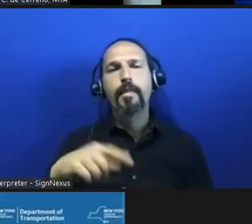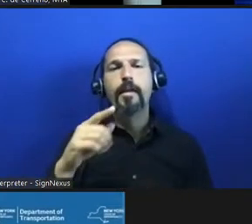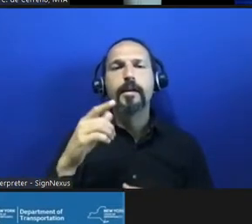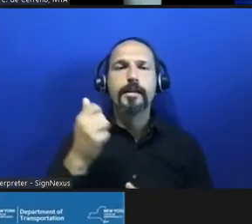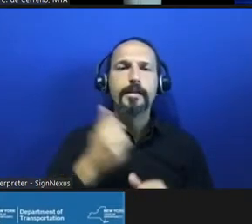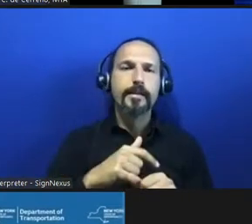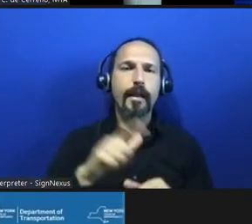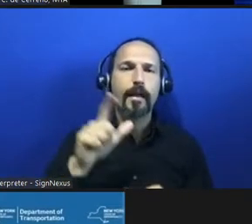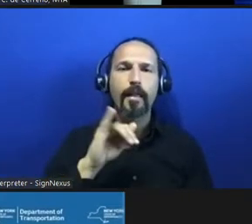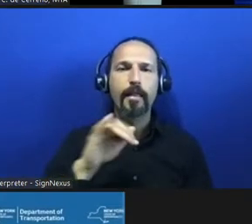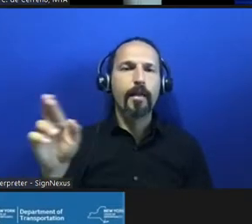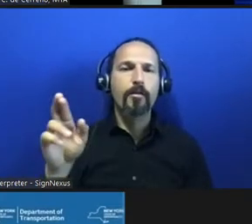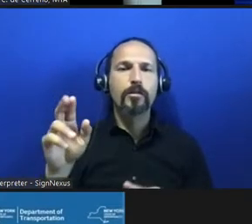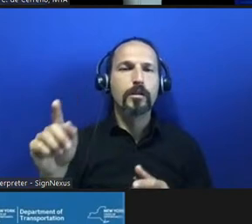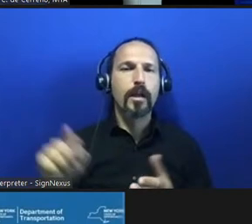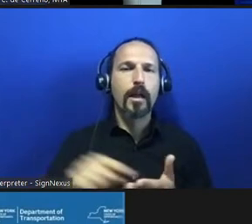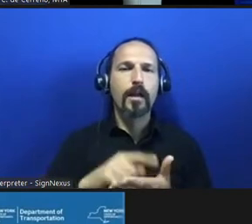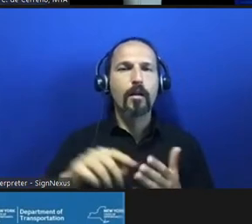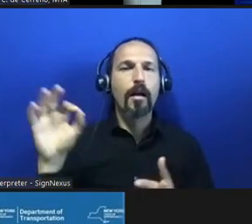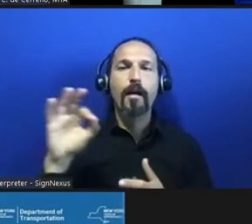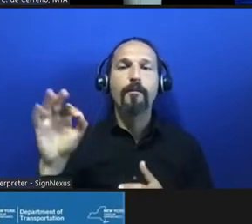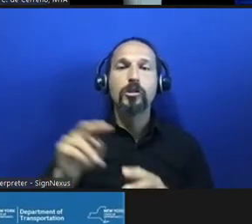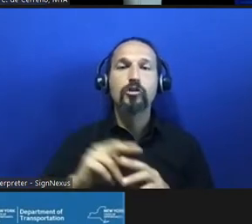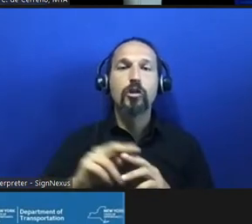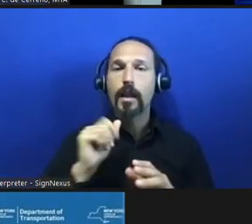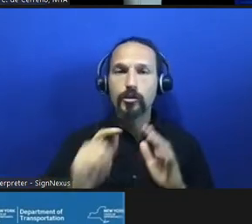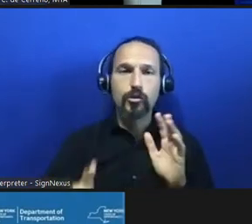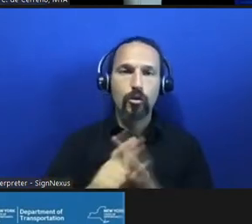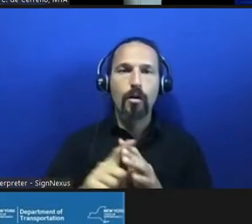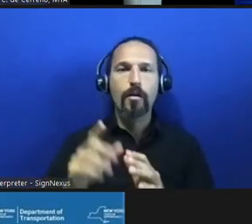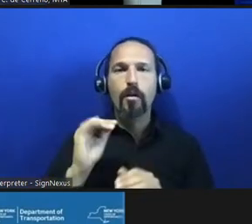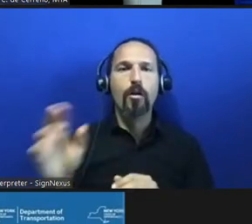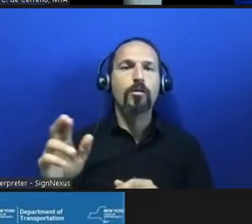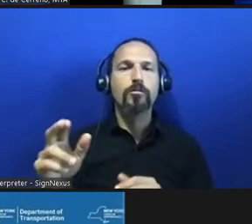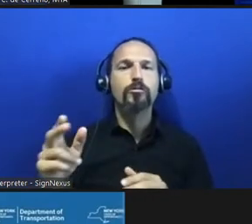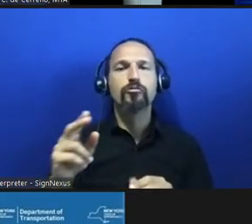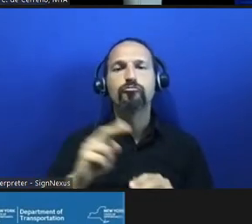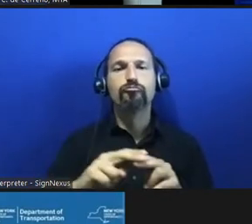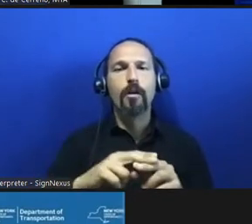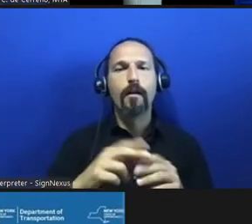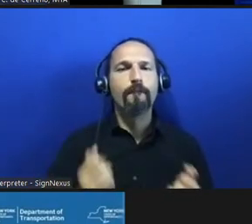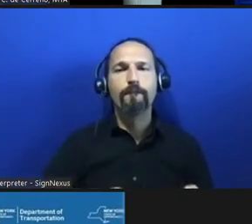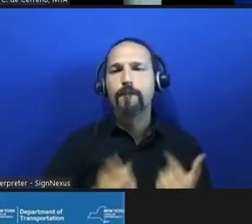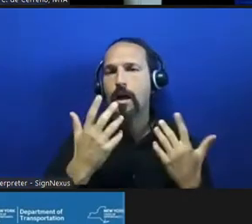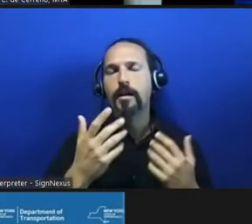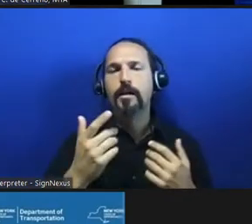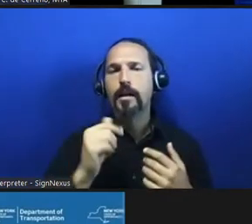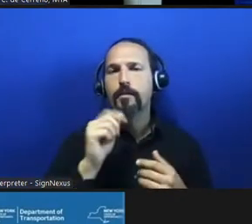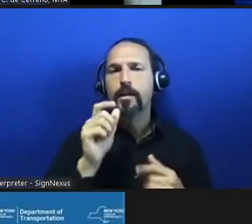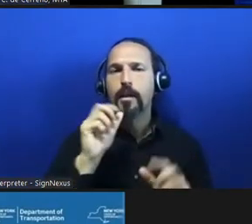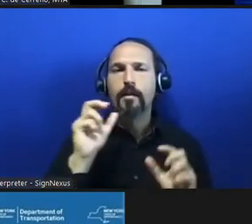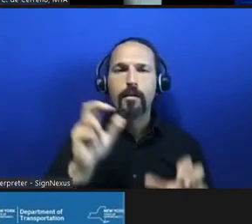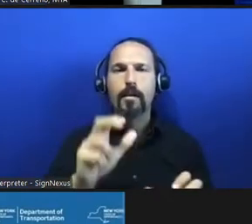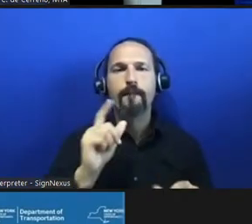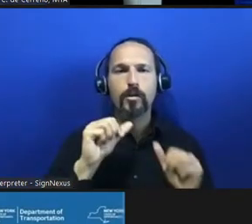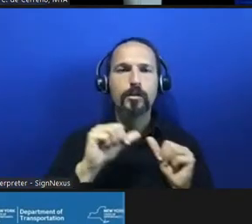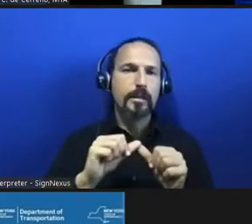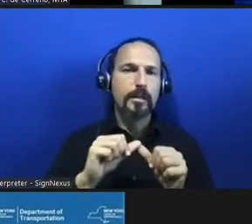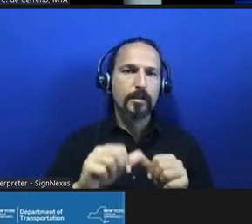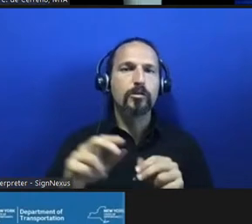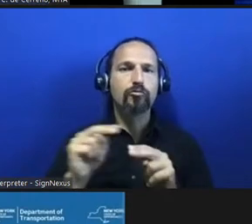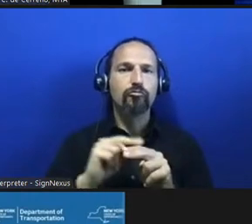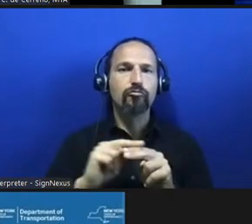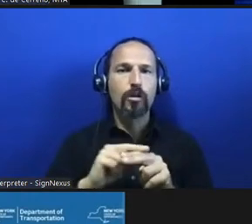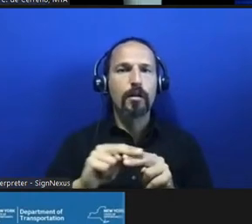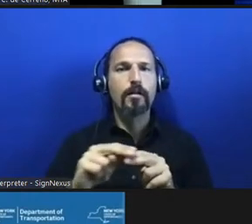cattle every time the F train refuses to show up every time there's a track fire every time we decide not to invest in sustainable Transportation uh in